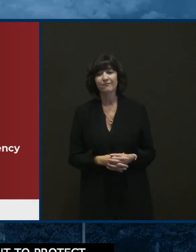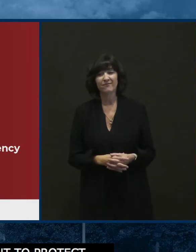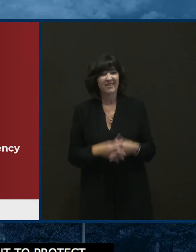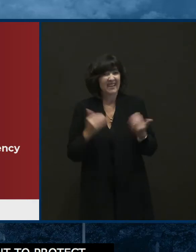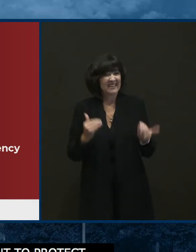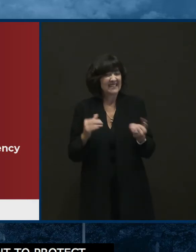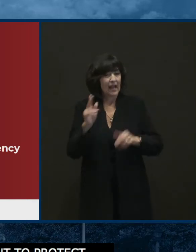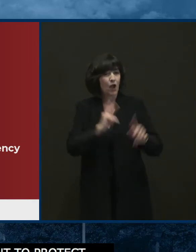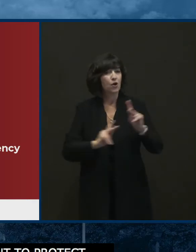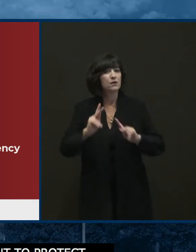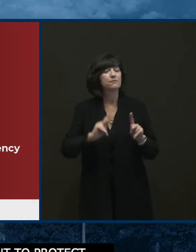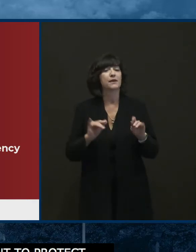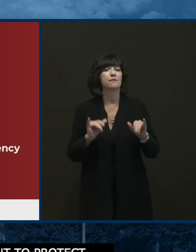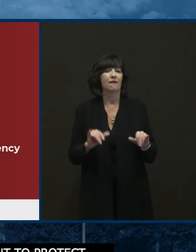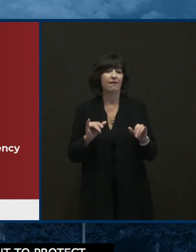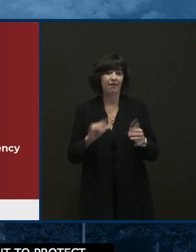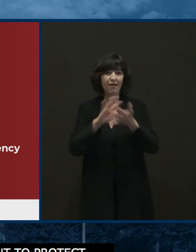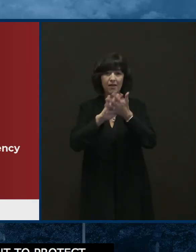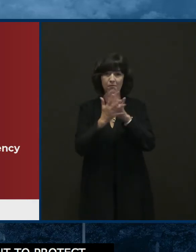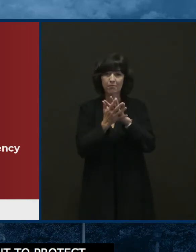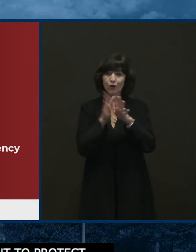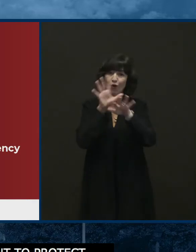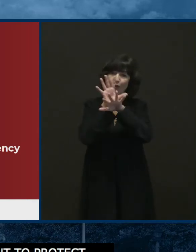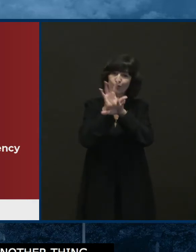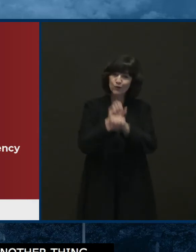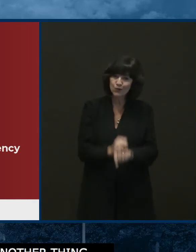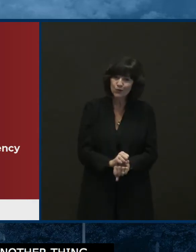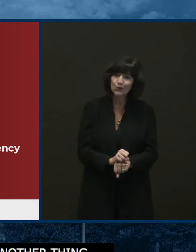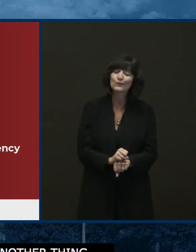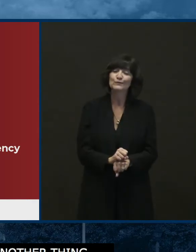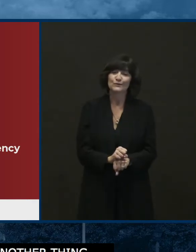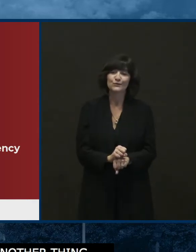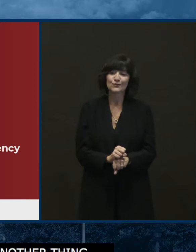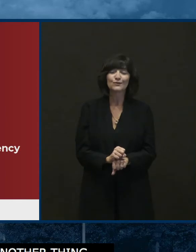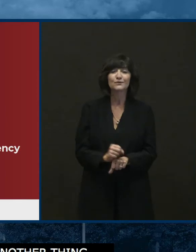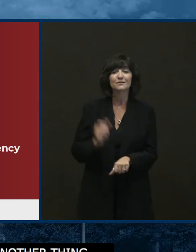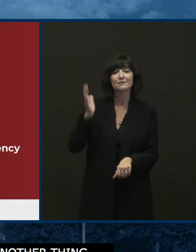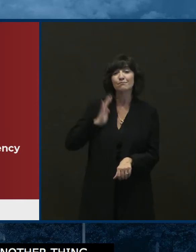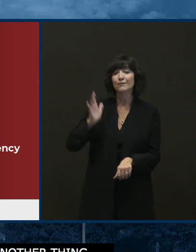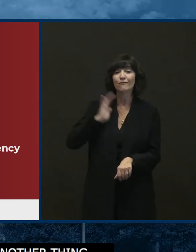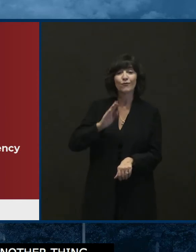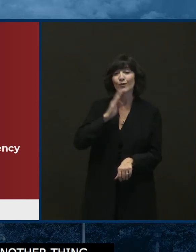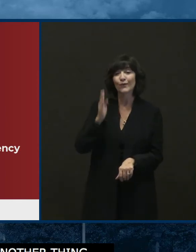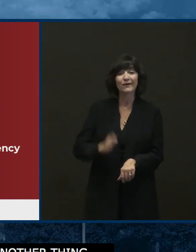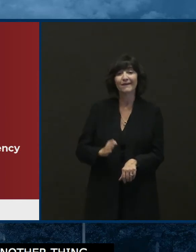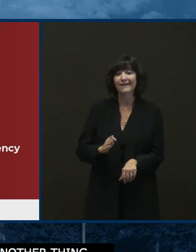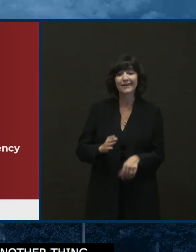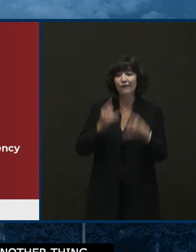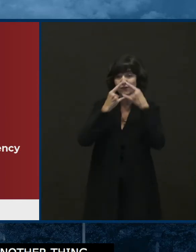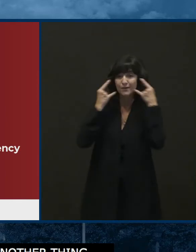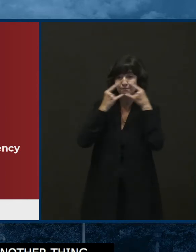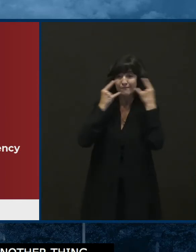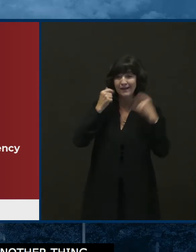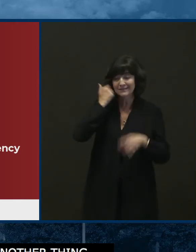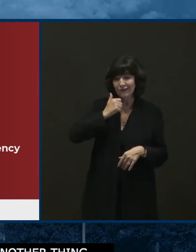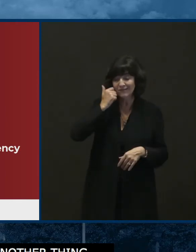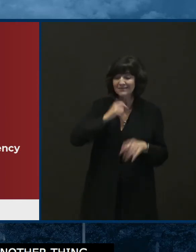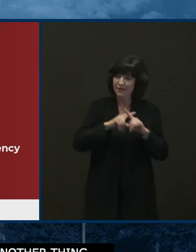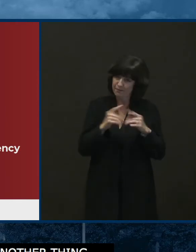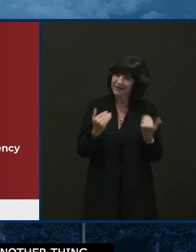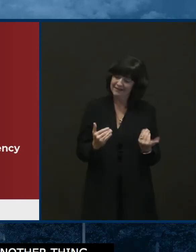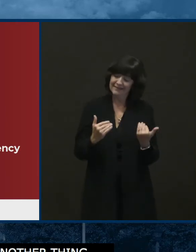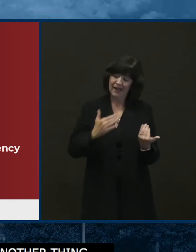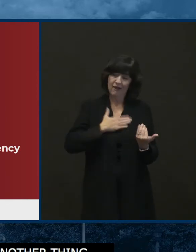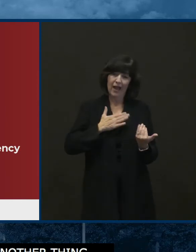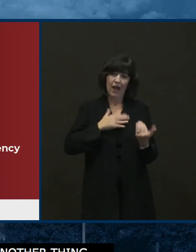normal, they feel more comfortable with all of it as they see that it can be done safely. And so we'll continue to